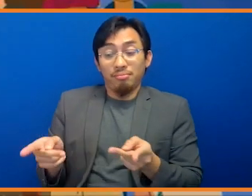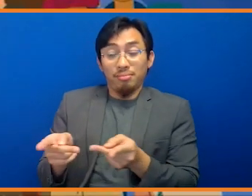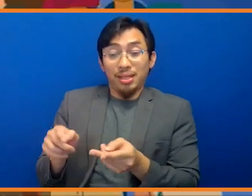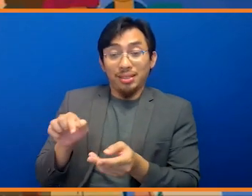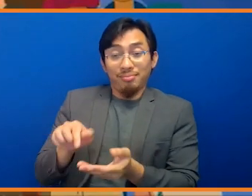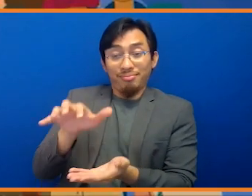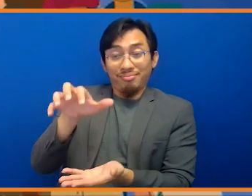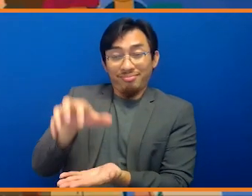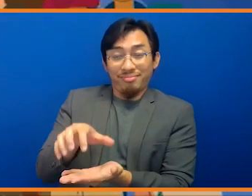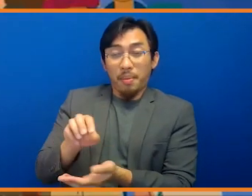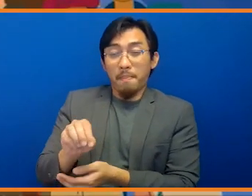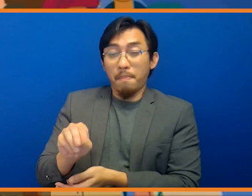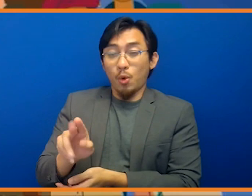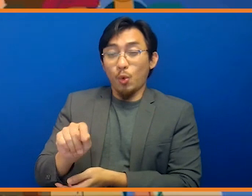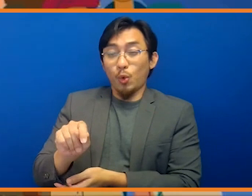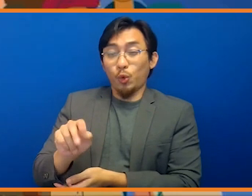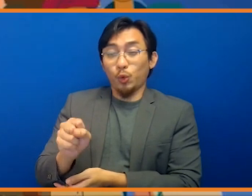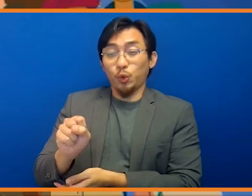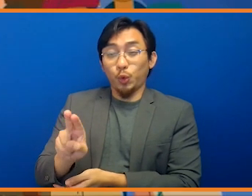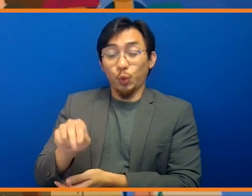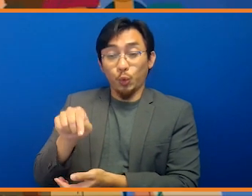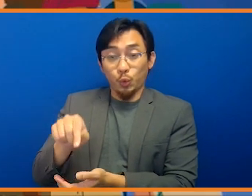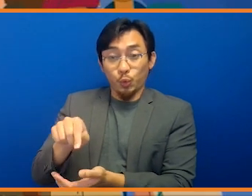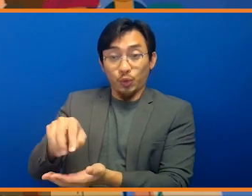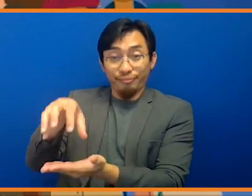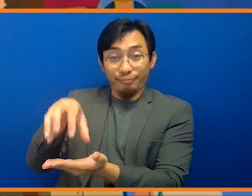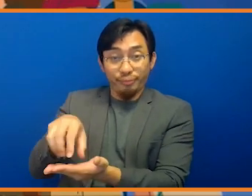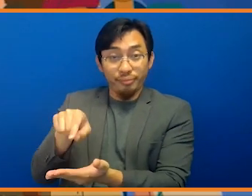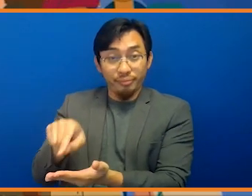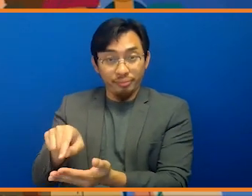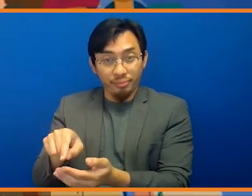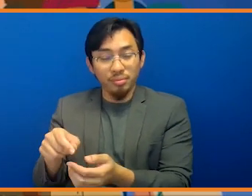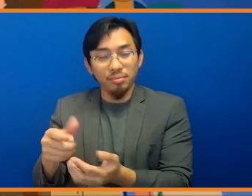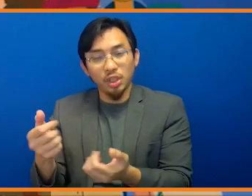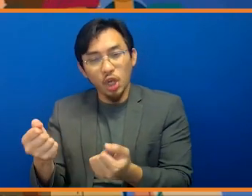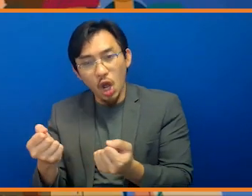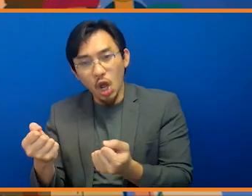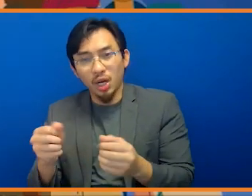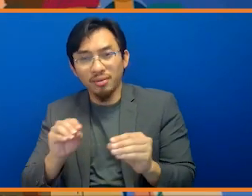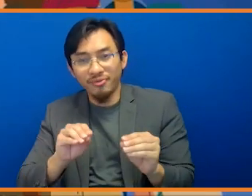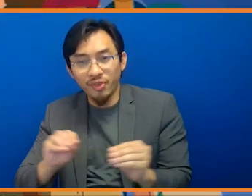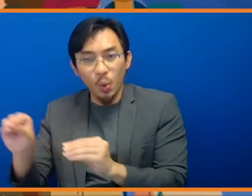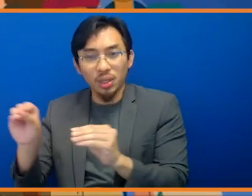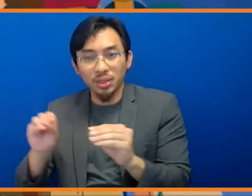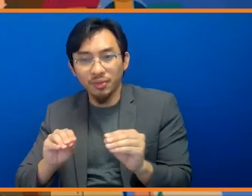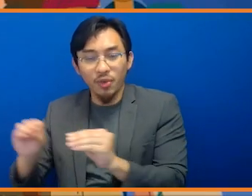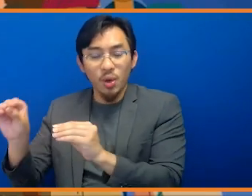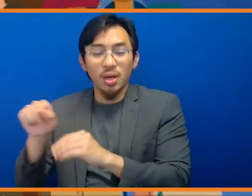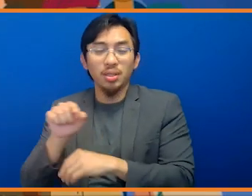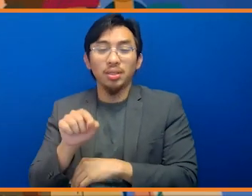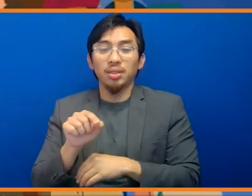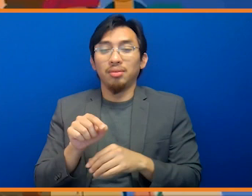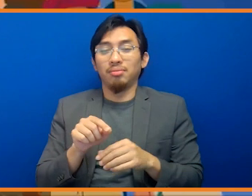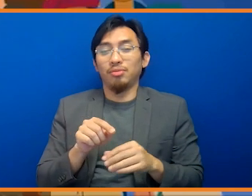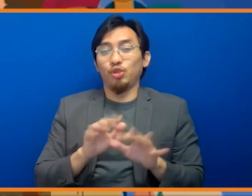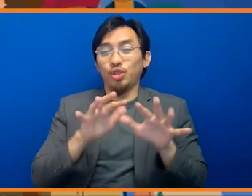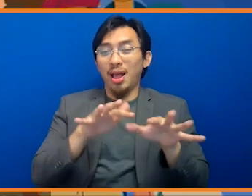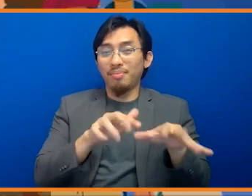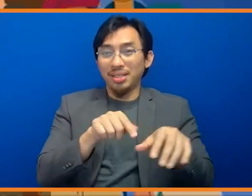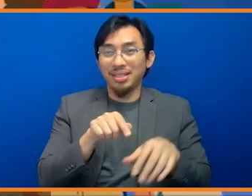MUTSU is where the cars evacuating from the tsunami were stuck in